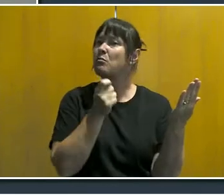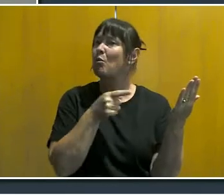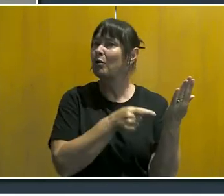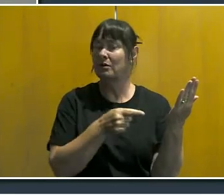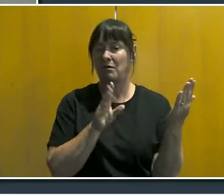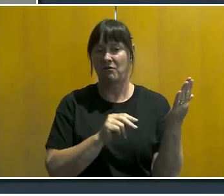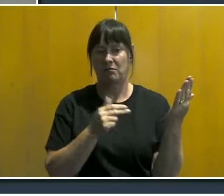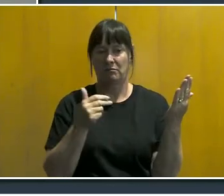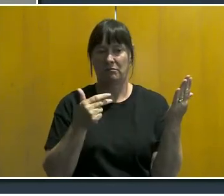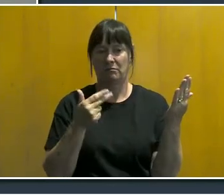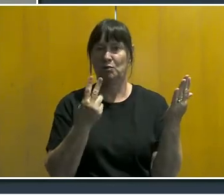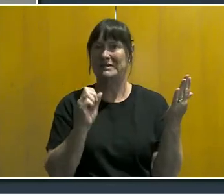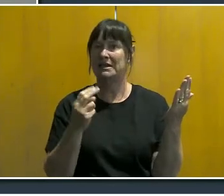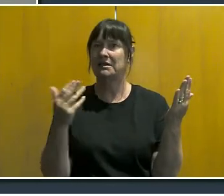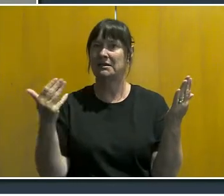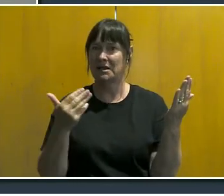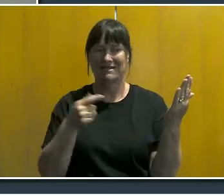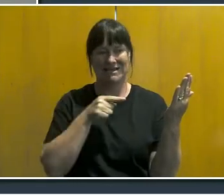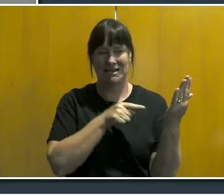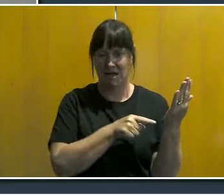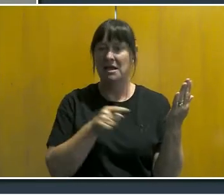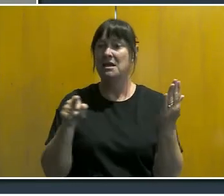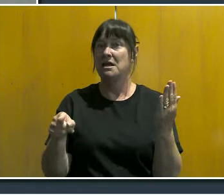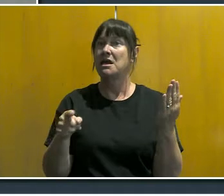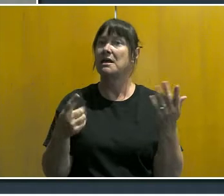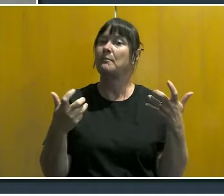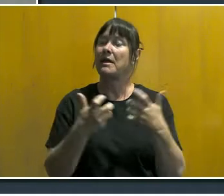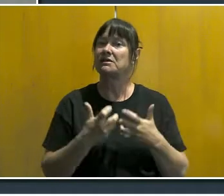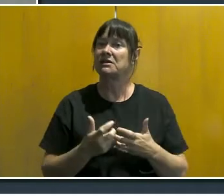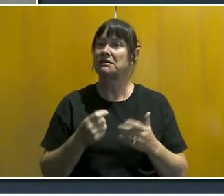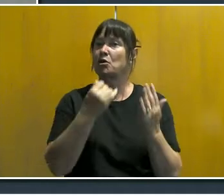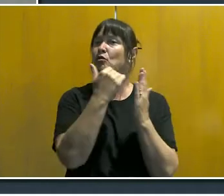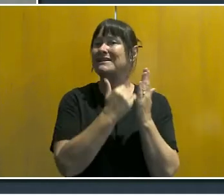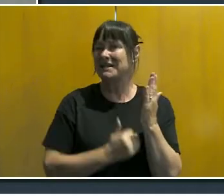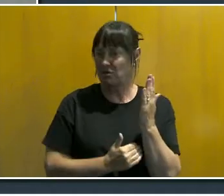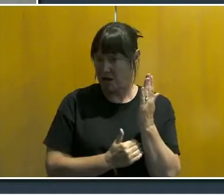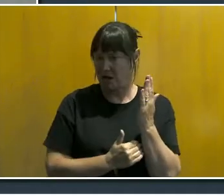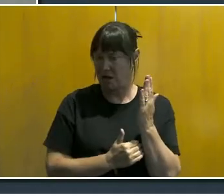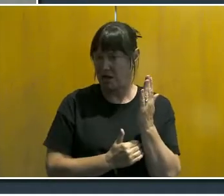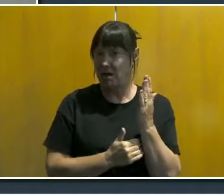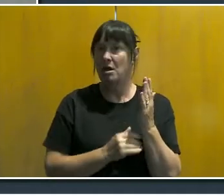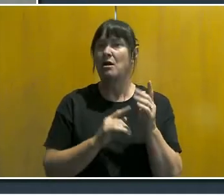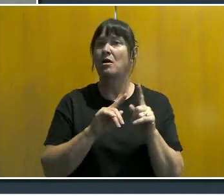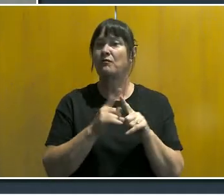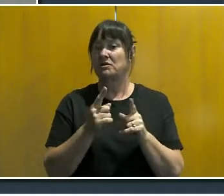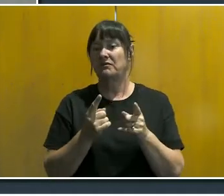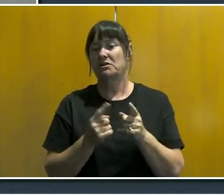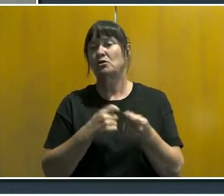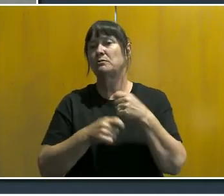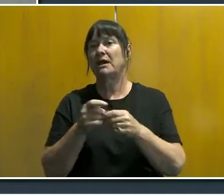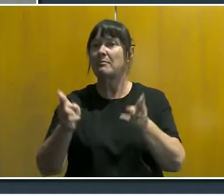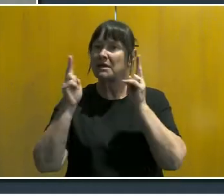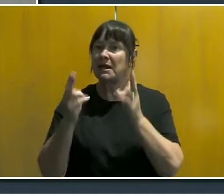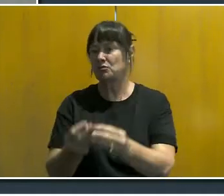2019. It meets the significance criteria: 1, representativeness, 2, diversity and pattern, and